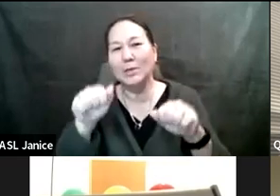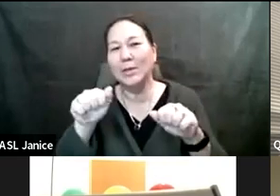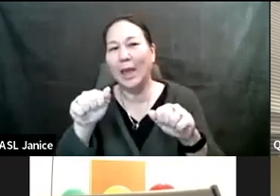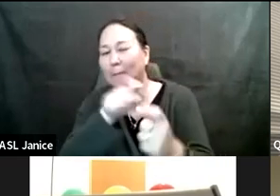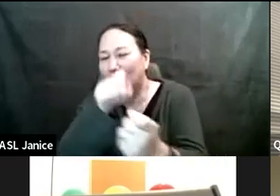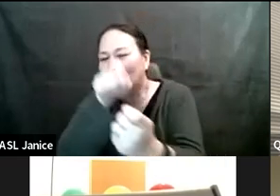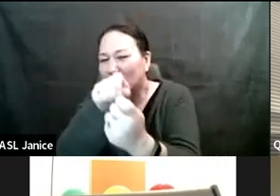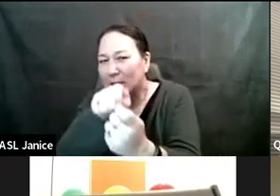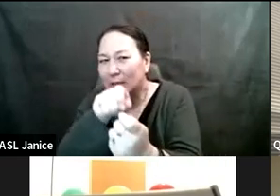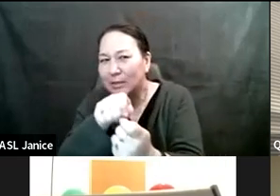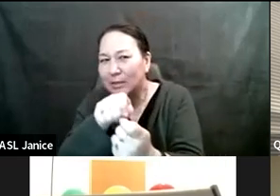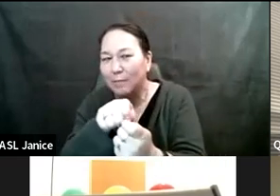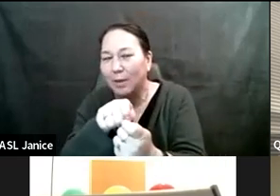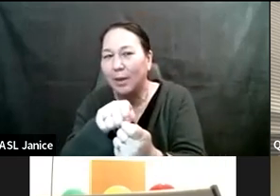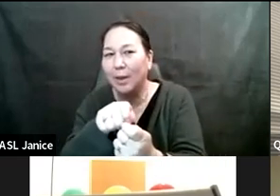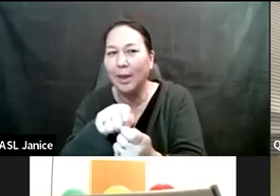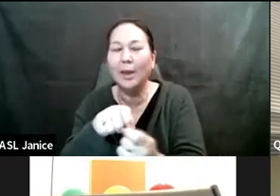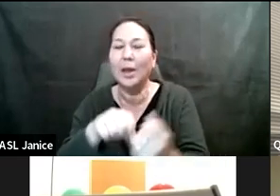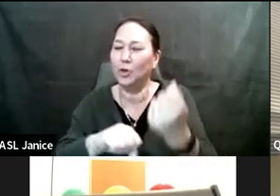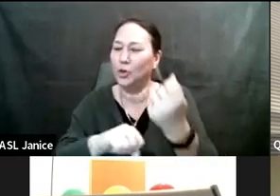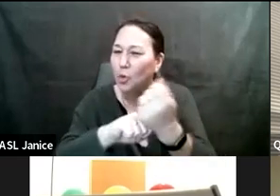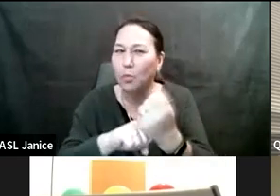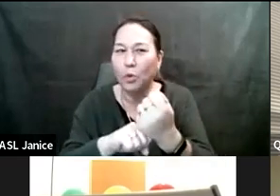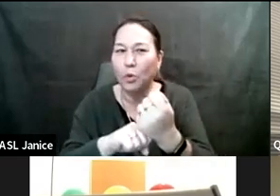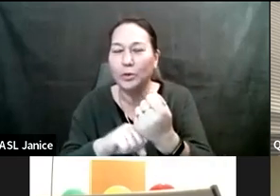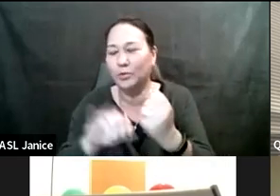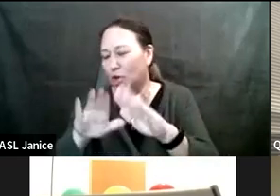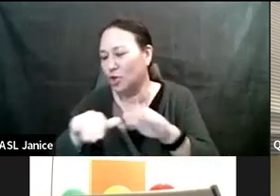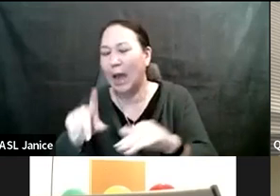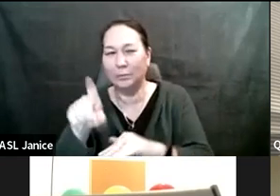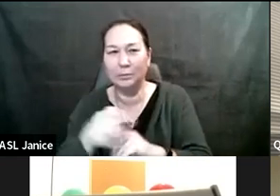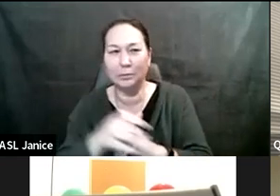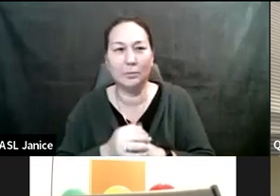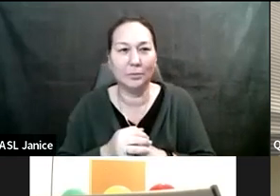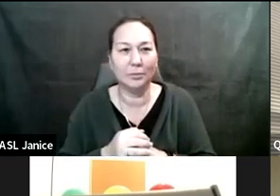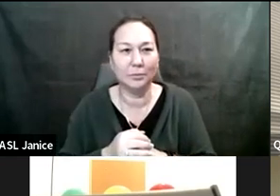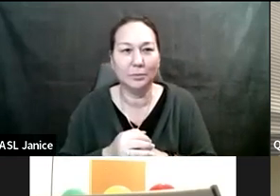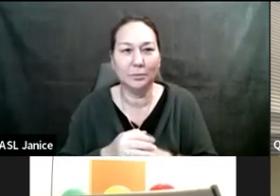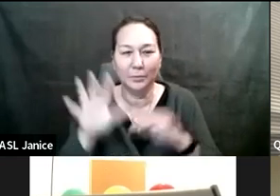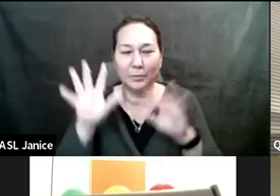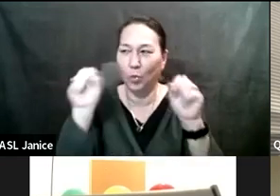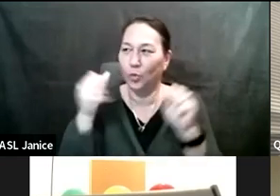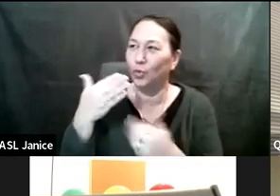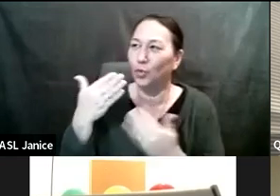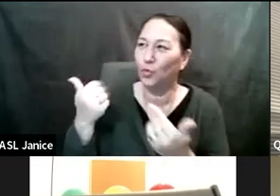very specific around the specific supports that their child needs great